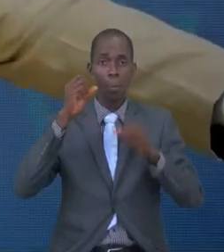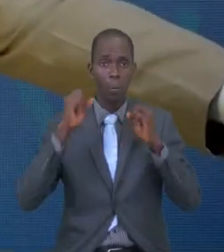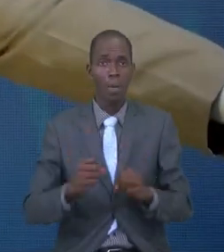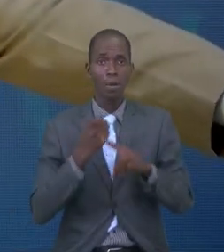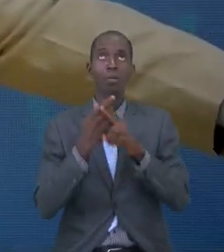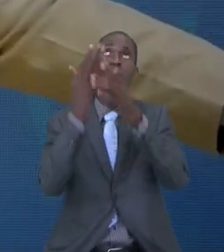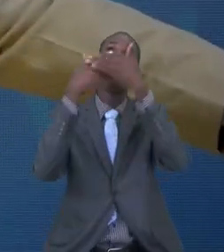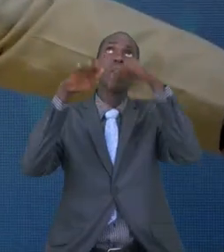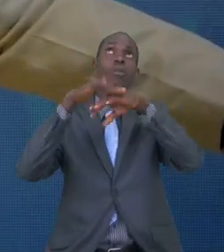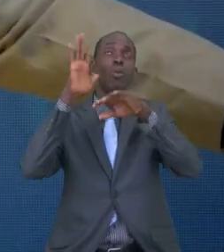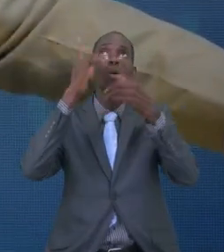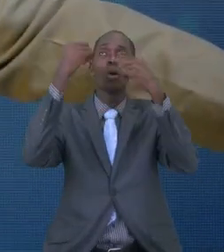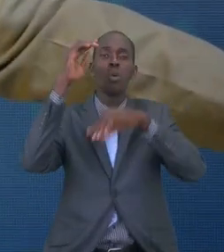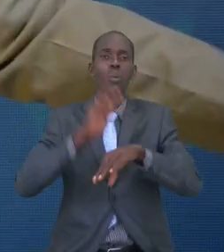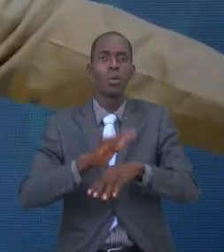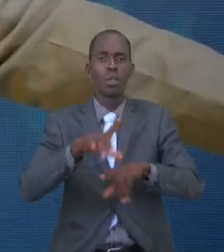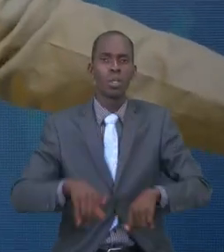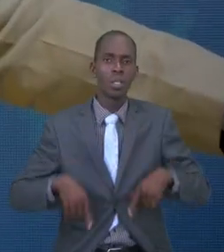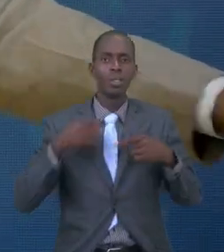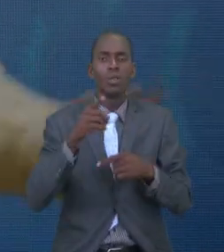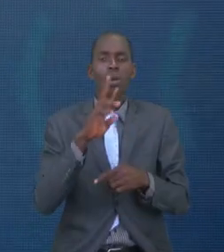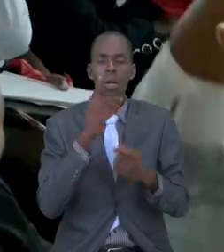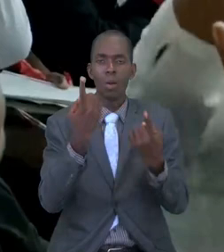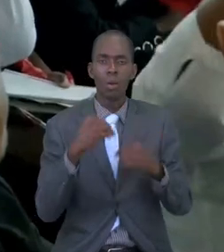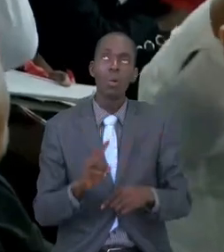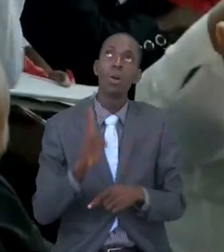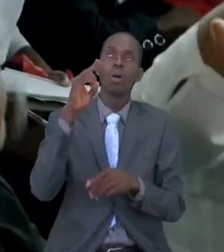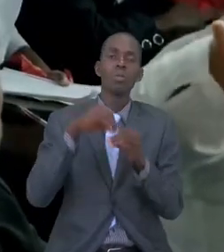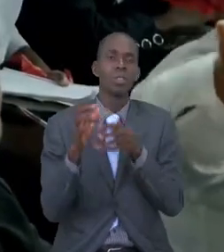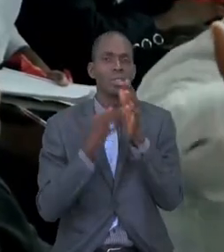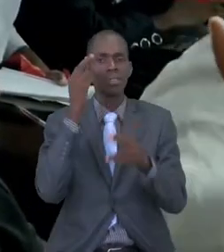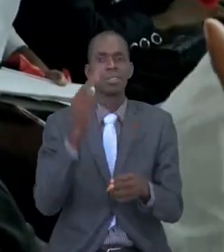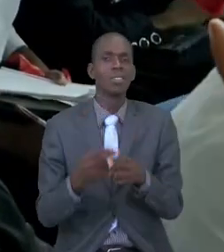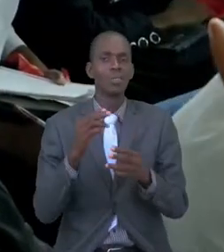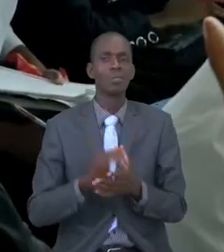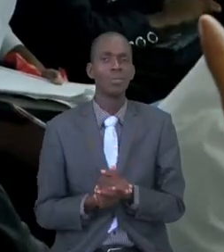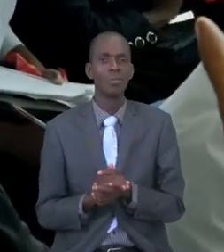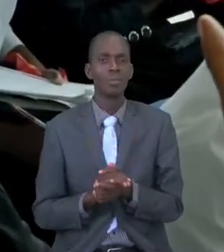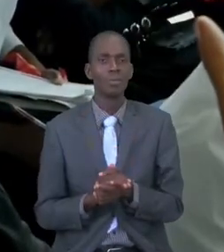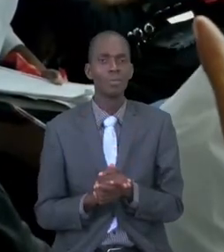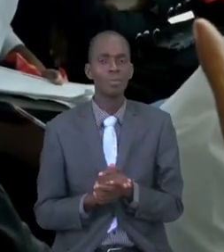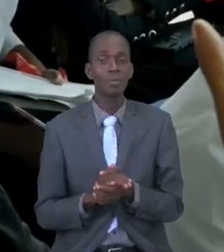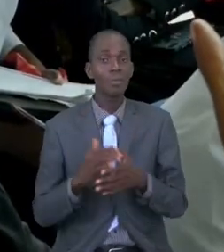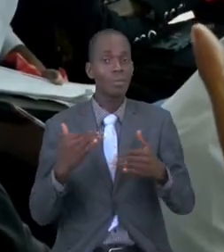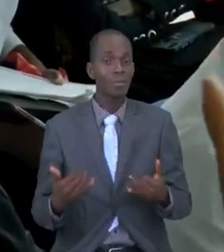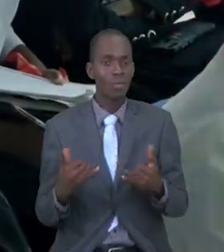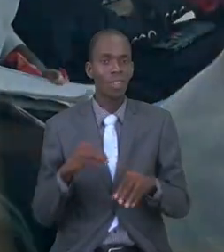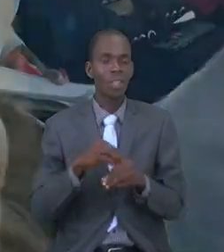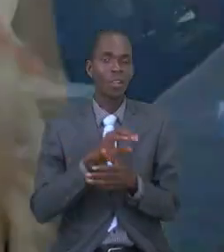heaven will come upon your life, you're coming over. On dry ground. Then